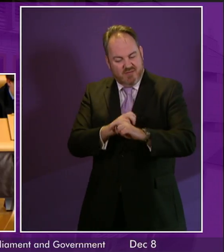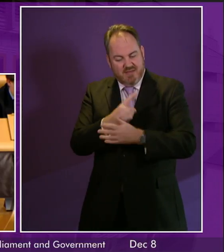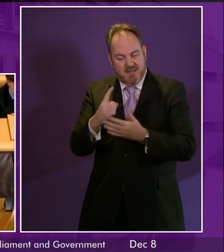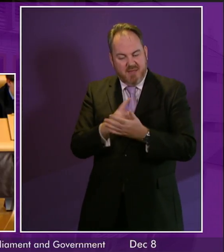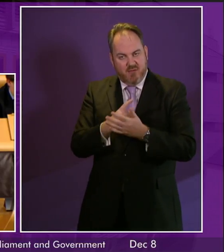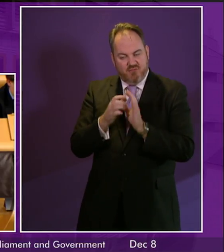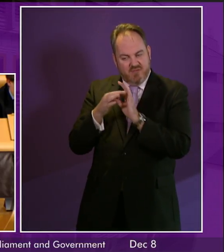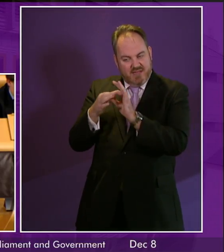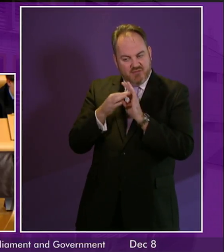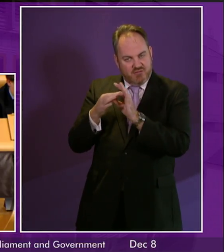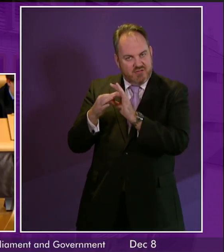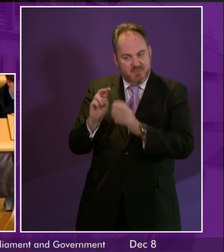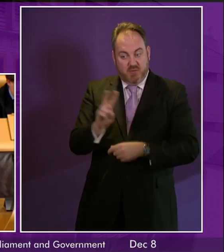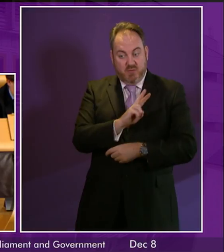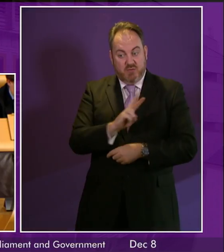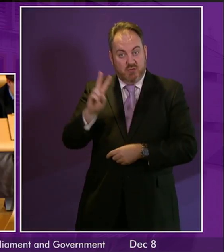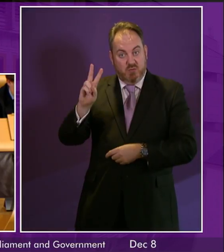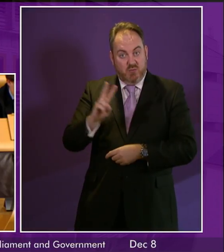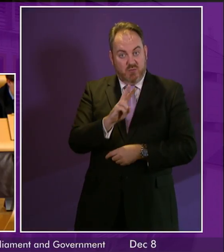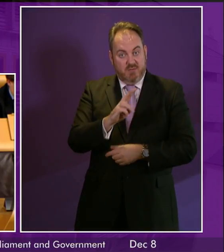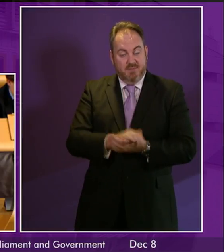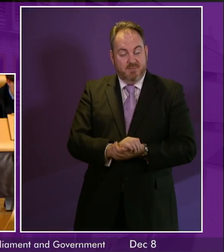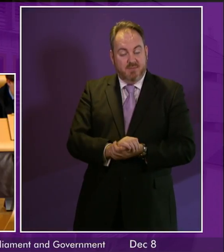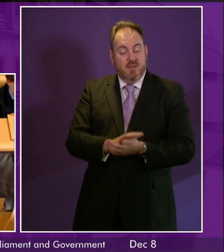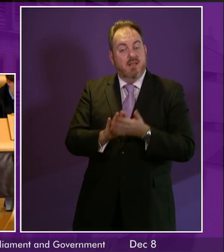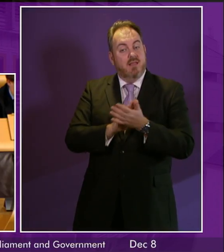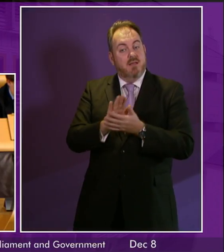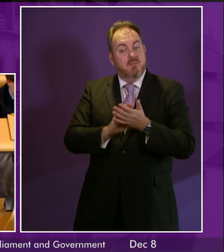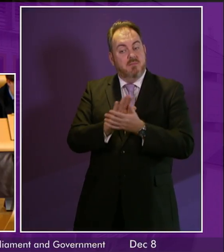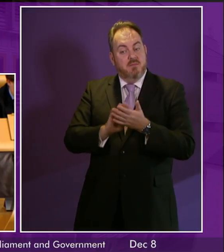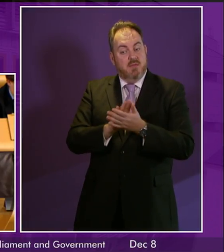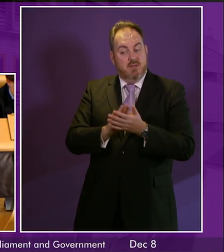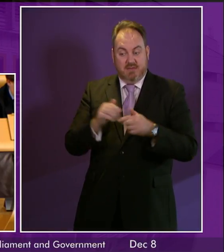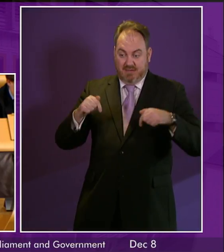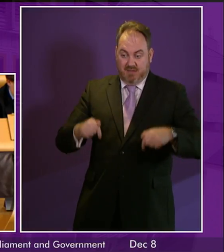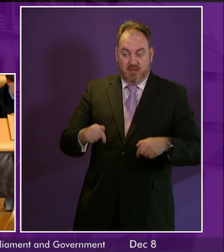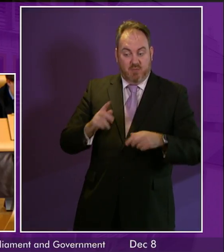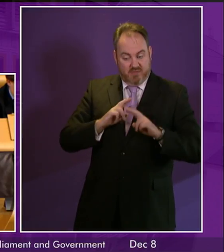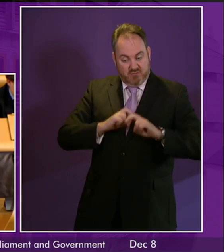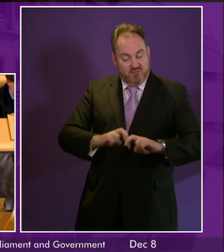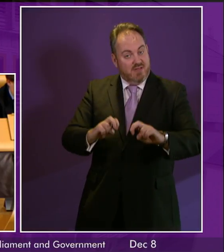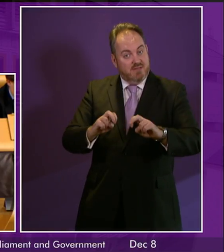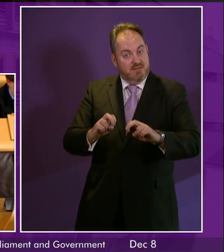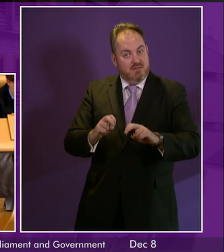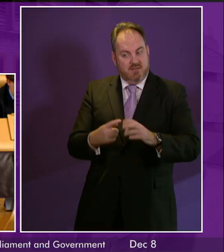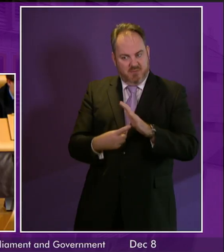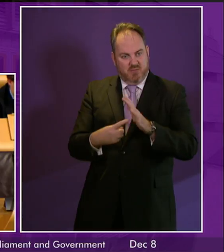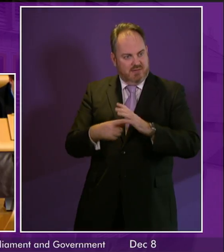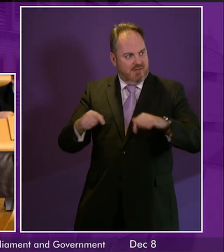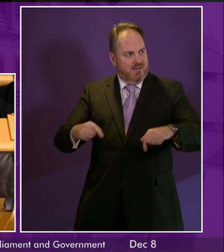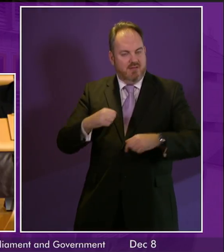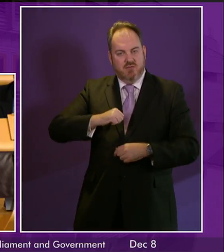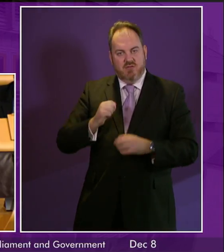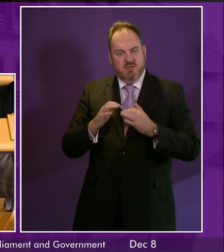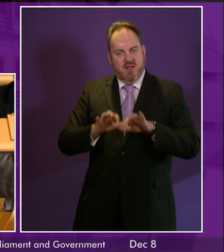relations at a parliamentary level, both at Westminster and here in the Scottish Parliament. And as we've heard, this point was recognised by the Devolution